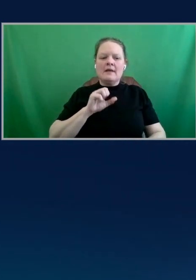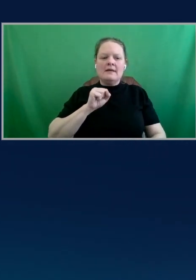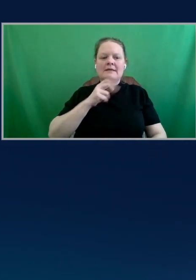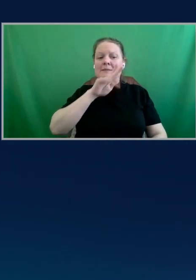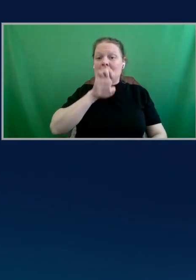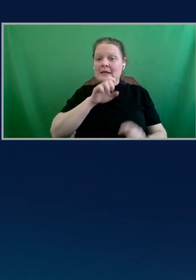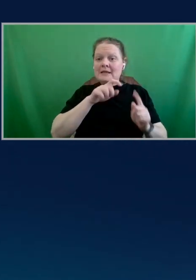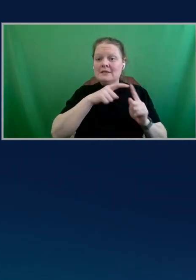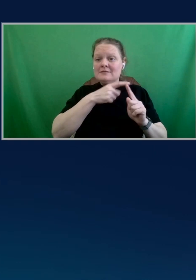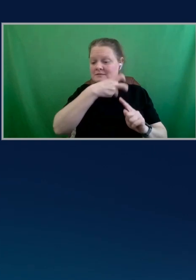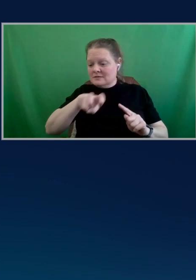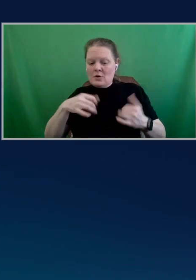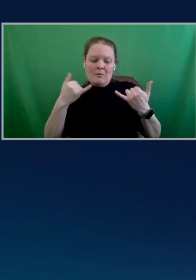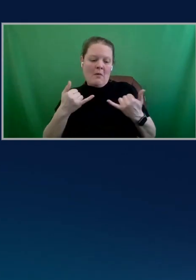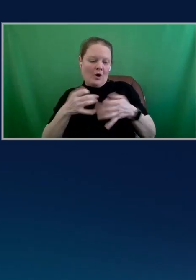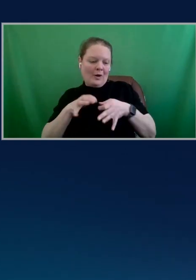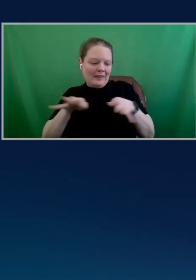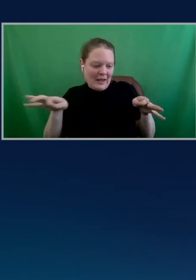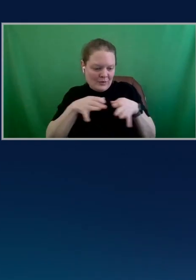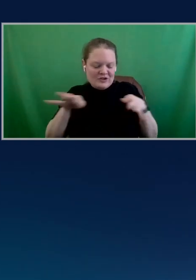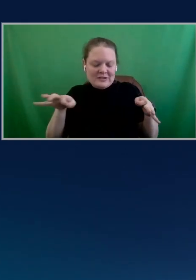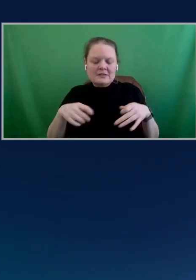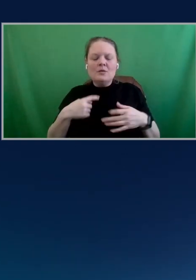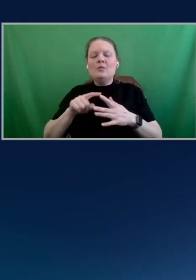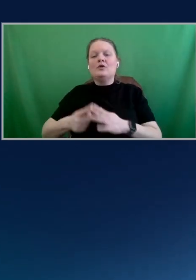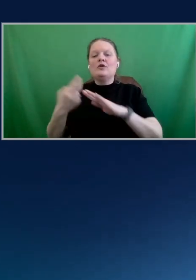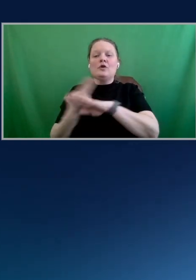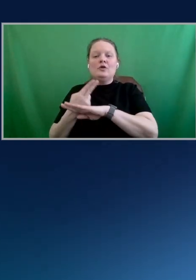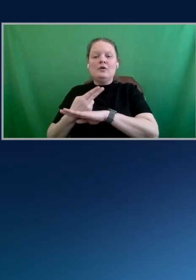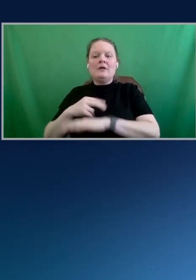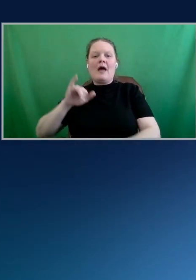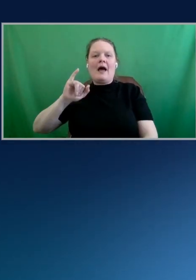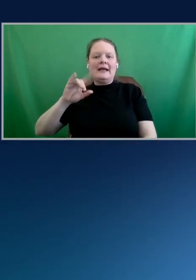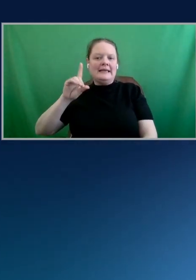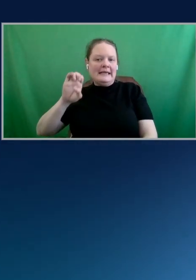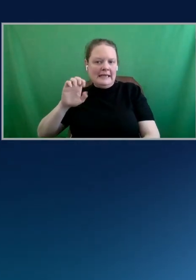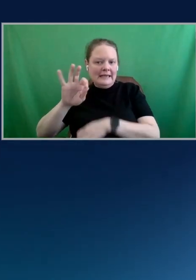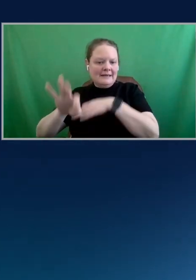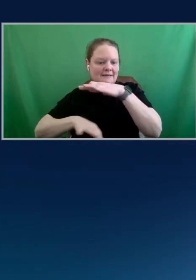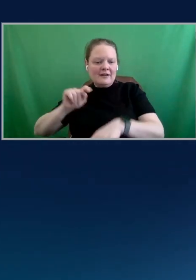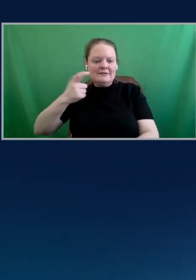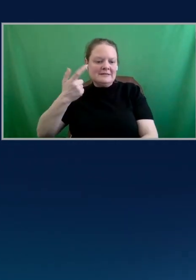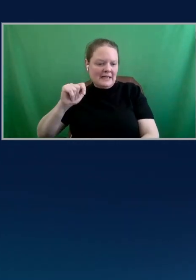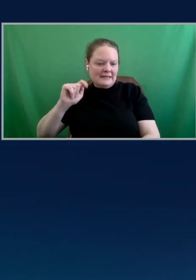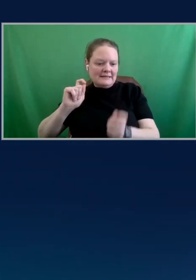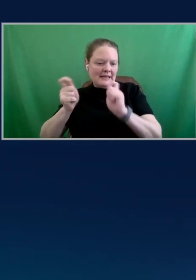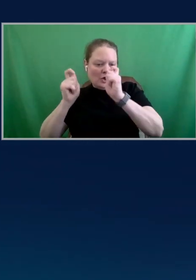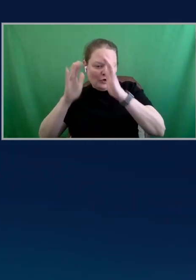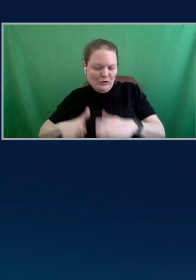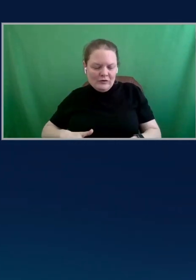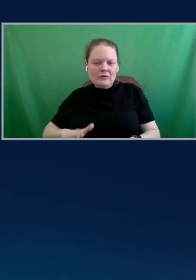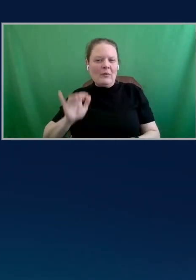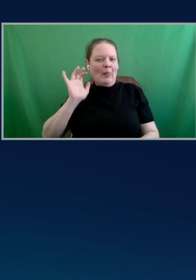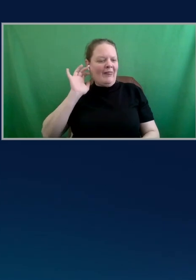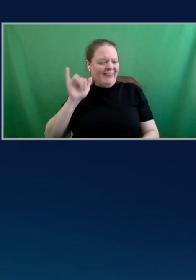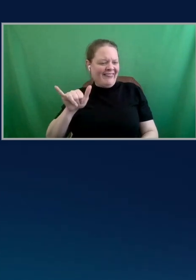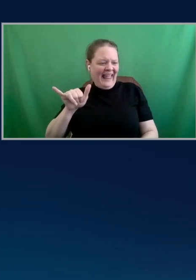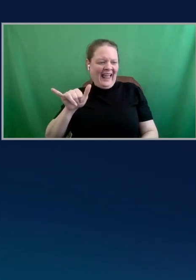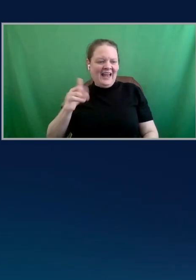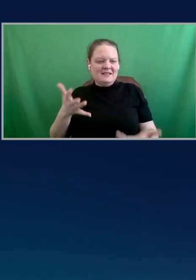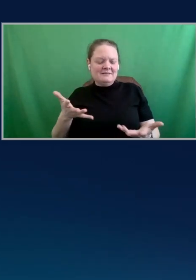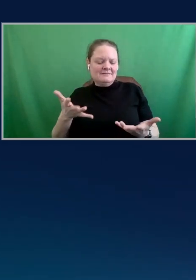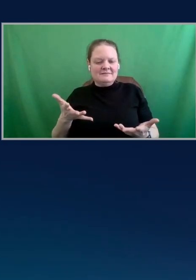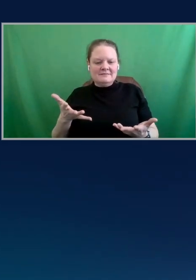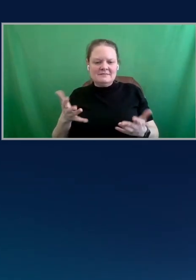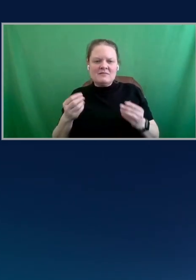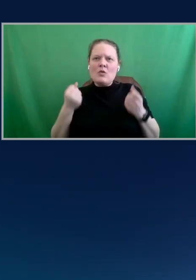modern languages, when we started using IDEs instead of text editors, that didn't, I mean, there was a lot